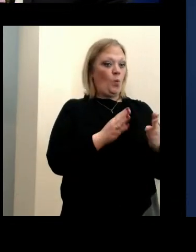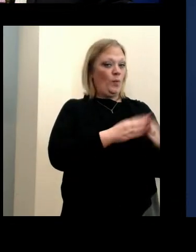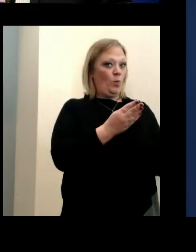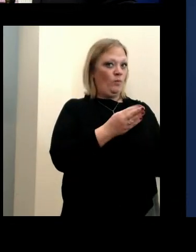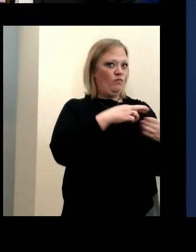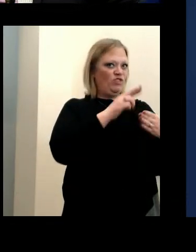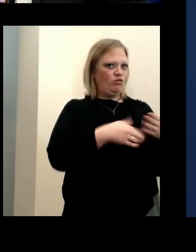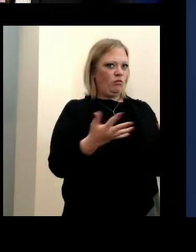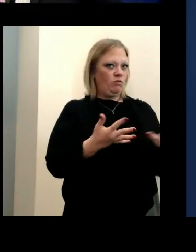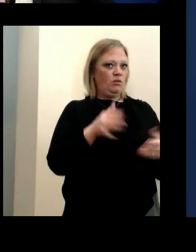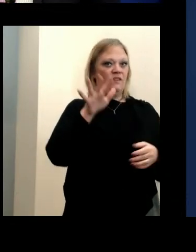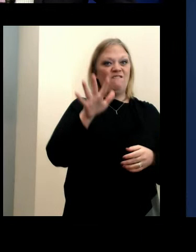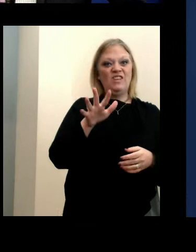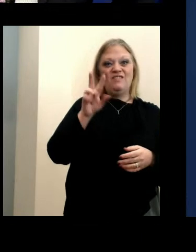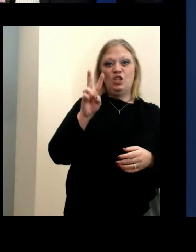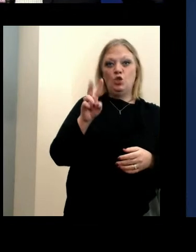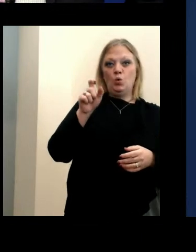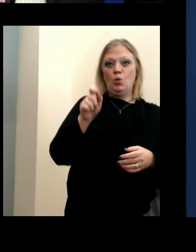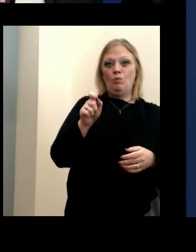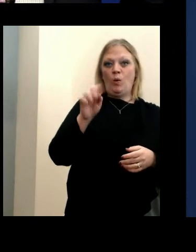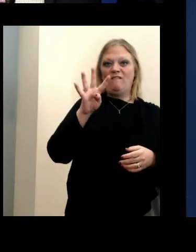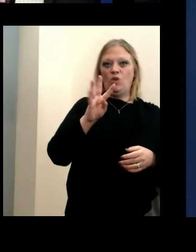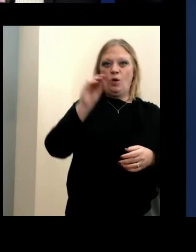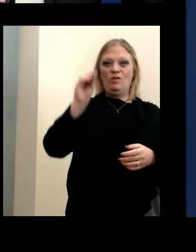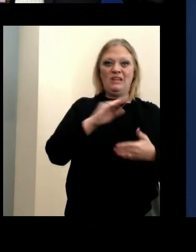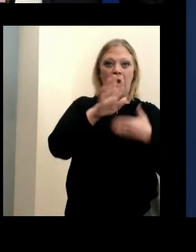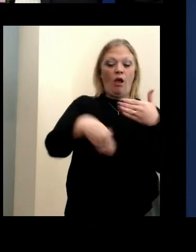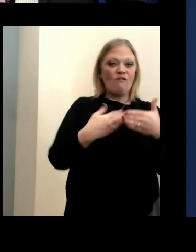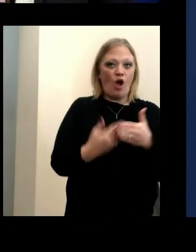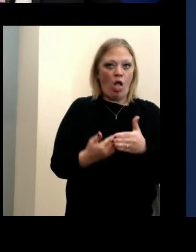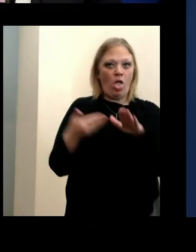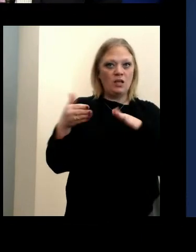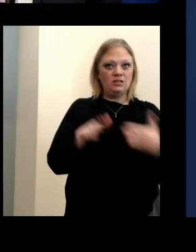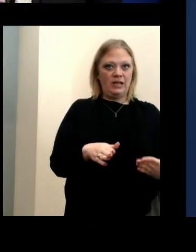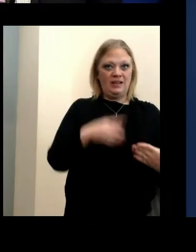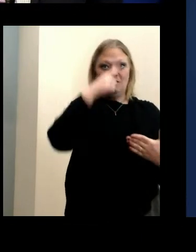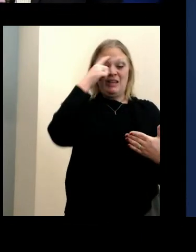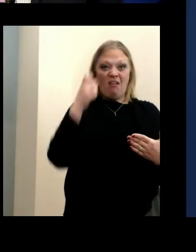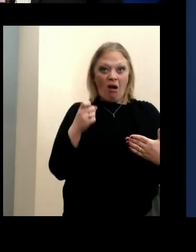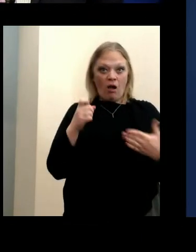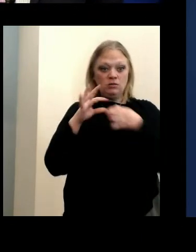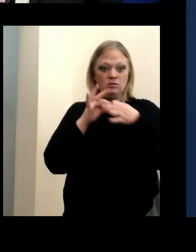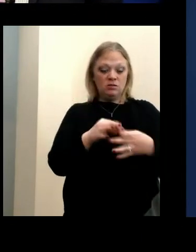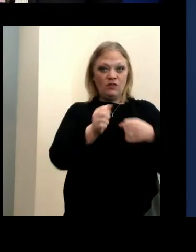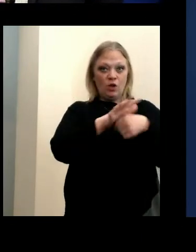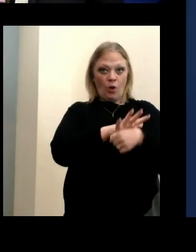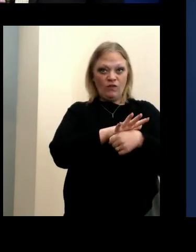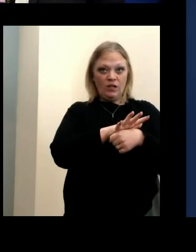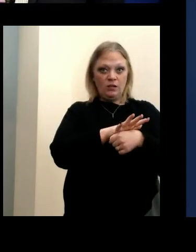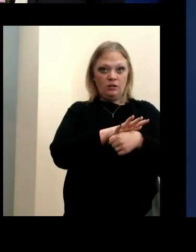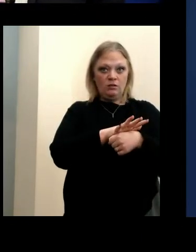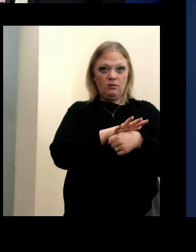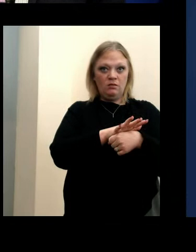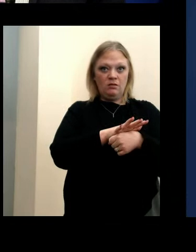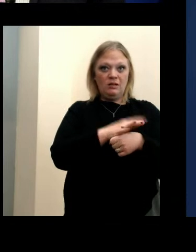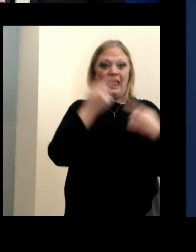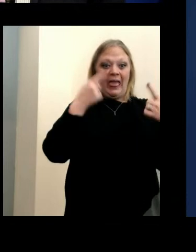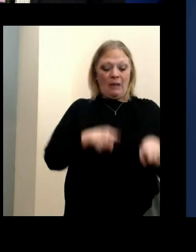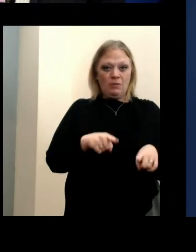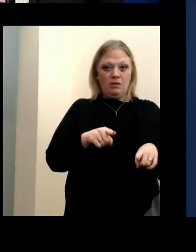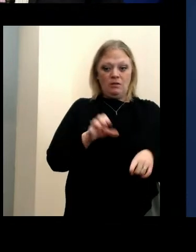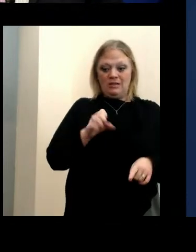52.4% of all deaths from COVID have occurred from September 23rd